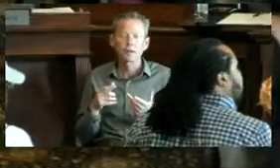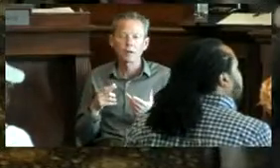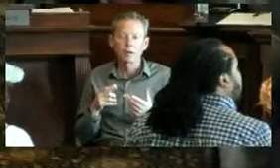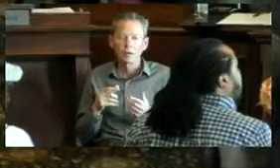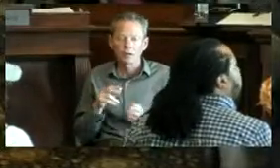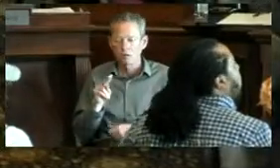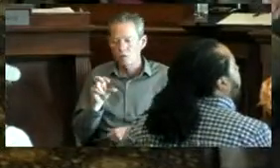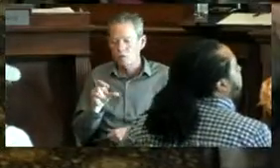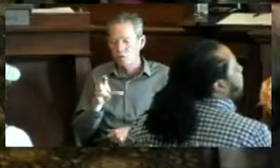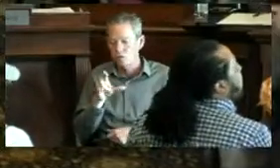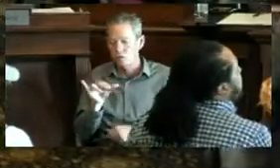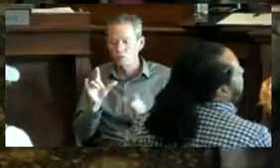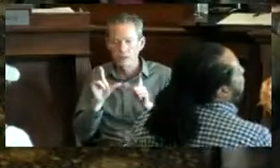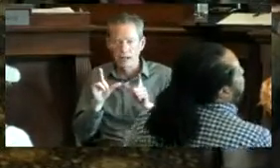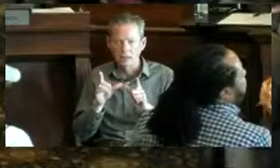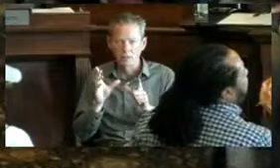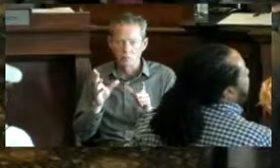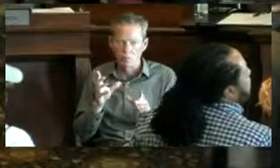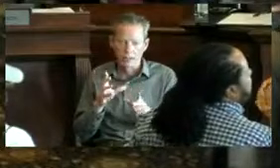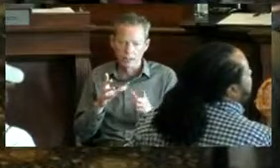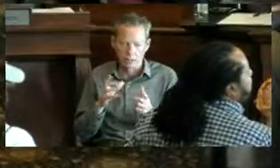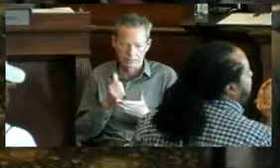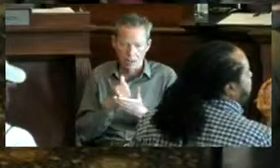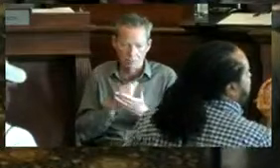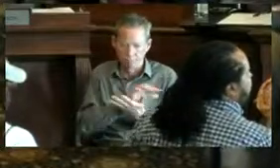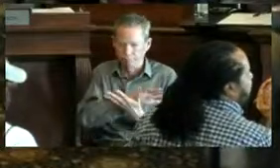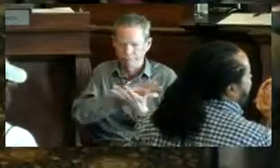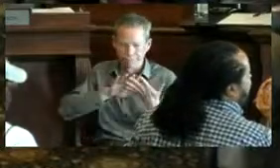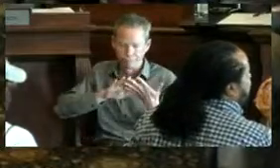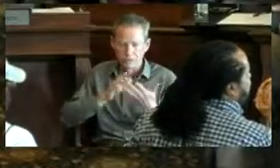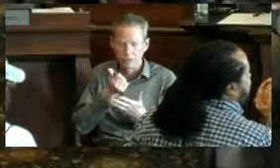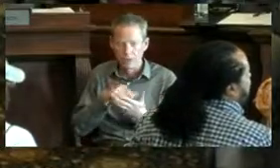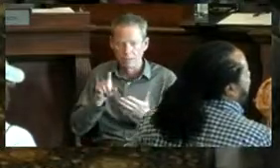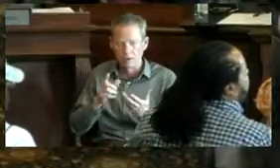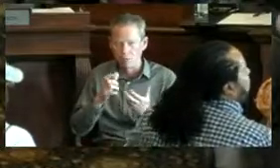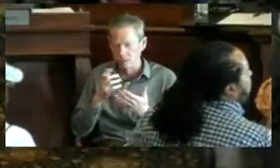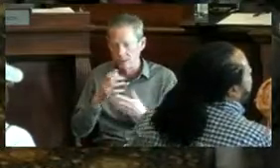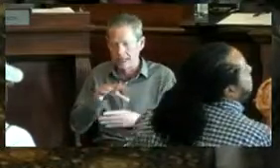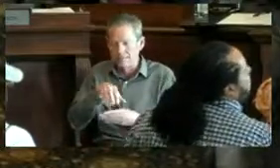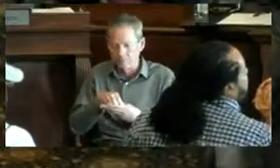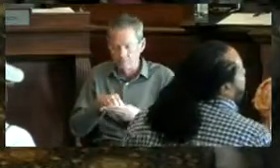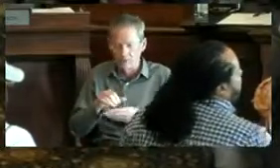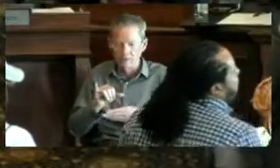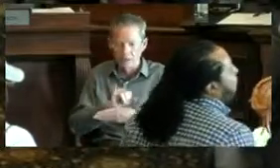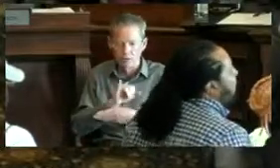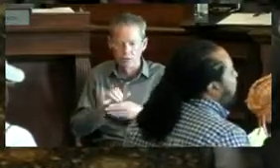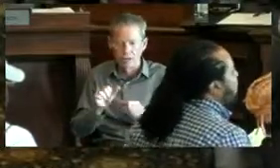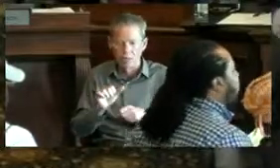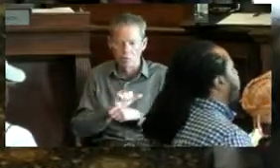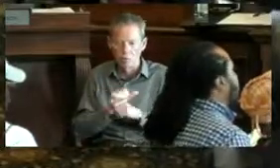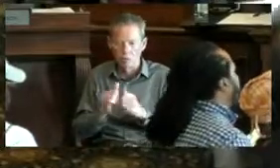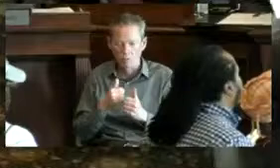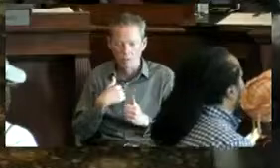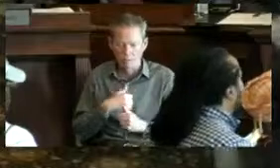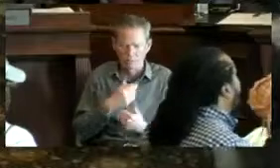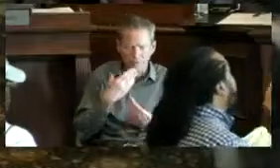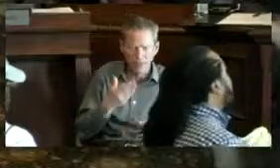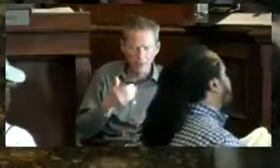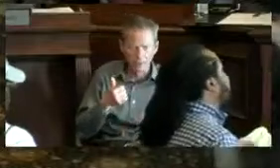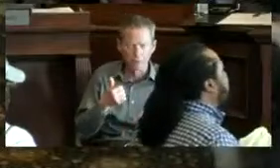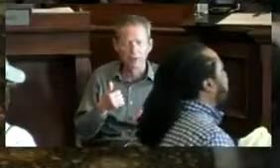nursery license that's soon to come out, we're able to assist them in all different facets. So anybody who's looking to get into the cannabis industry can actually work with us in that way. Thank you. People of